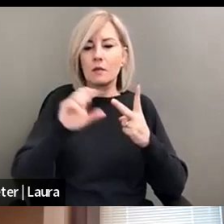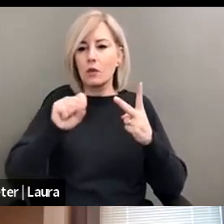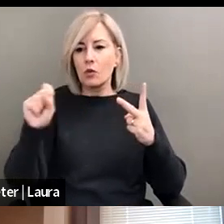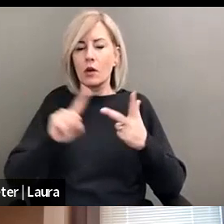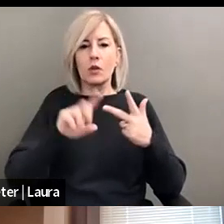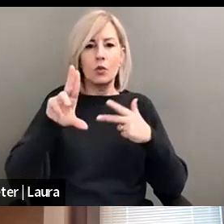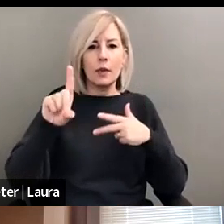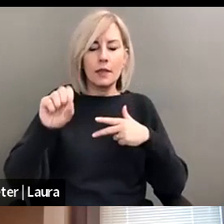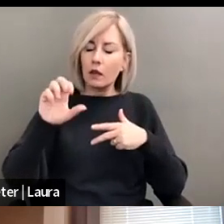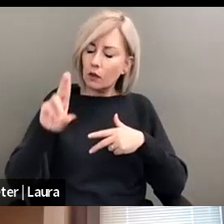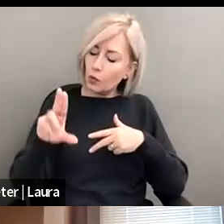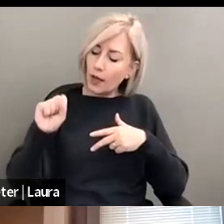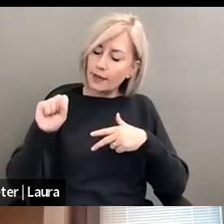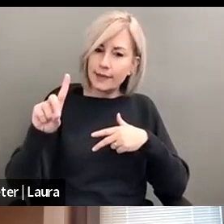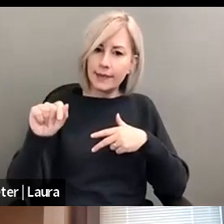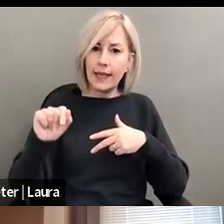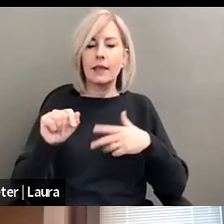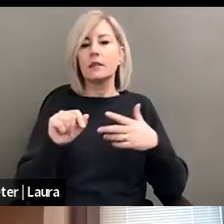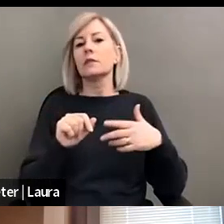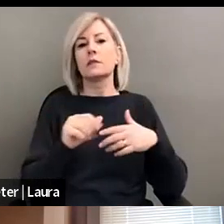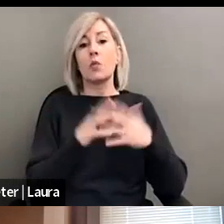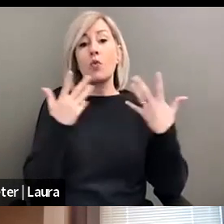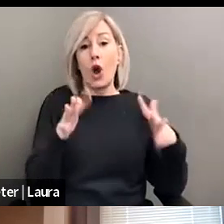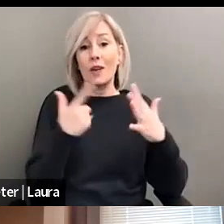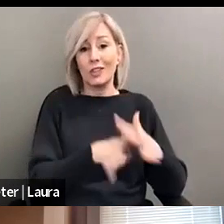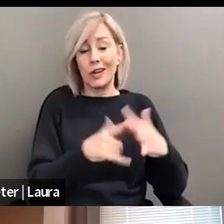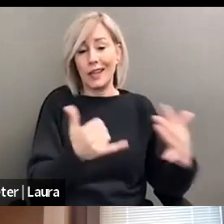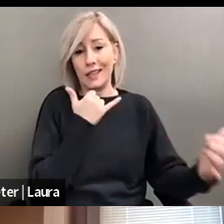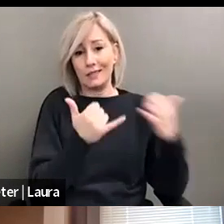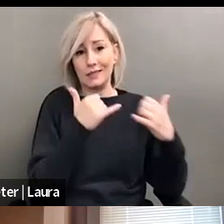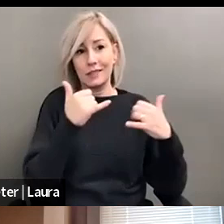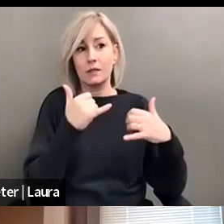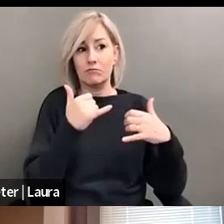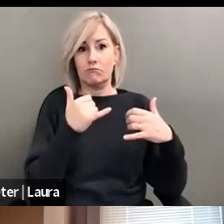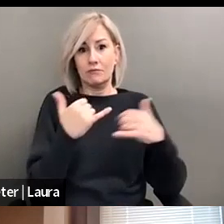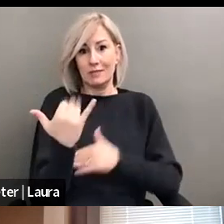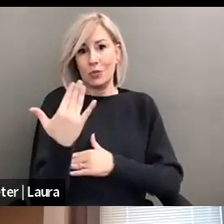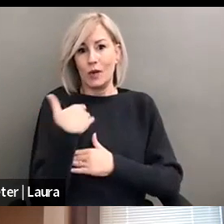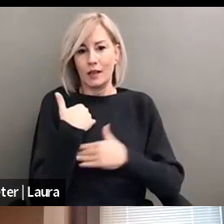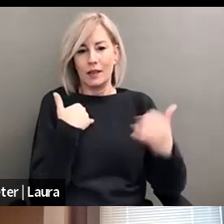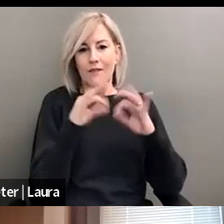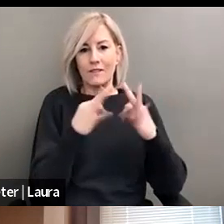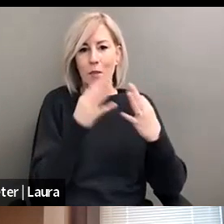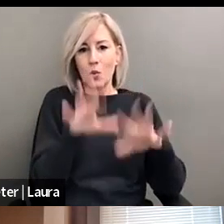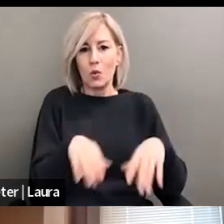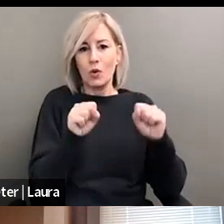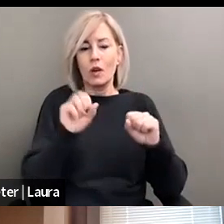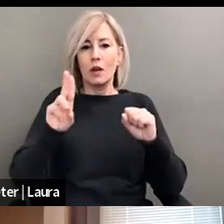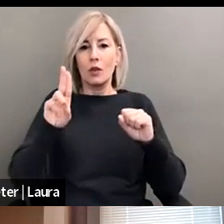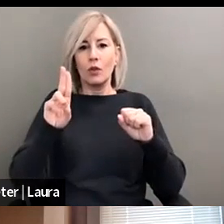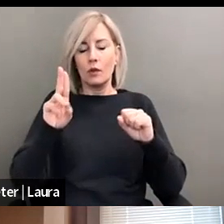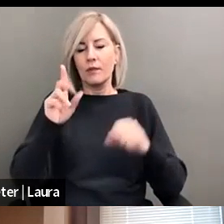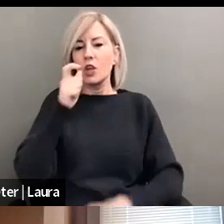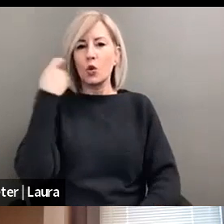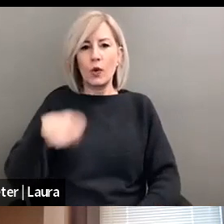USDA. We're already, unfortunately, starting to get calls. I took a call earlier today from a family that's hosting a Ukrainian